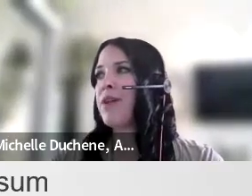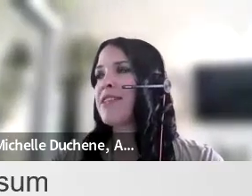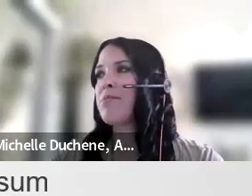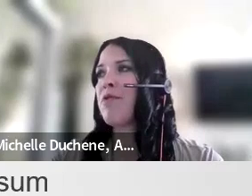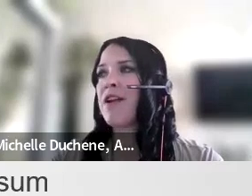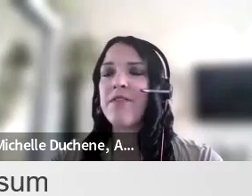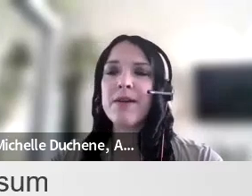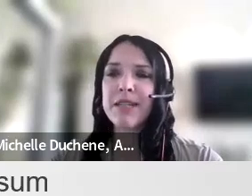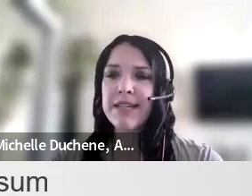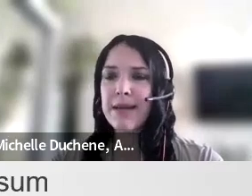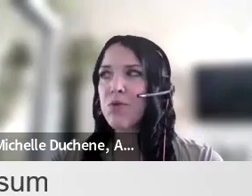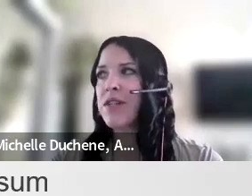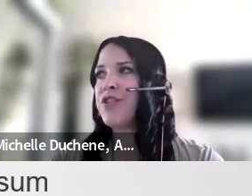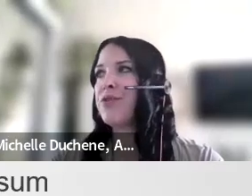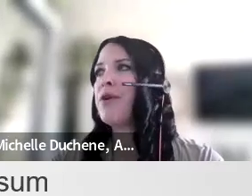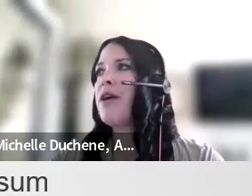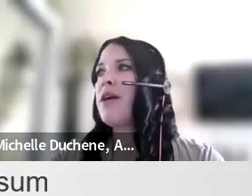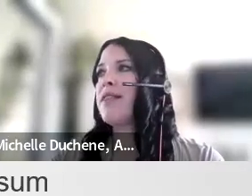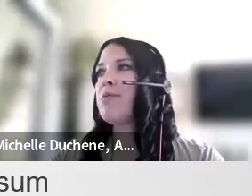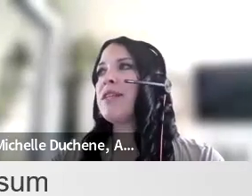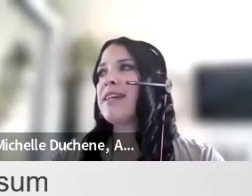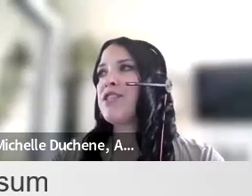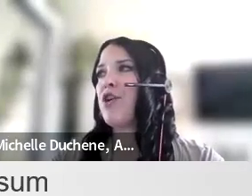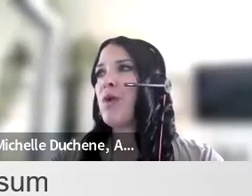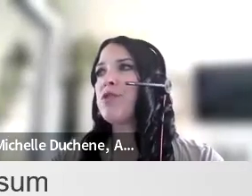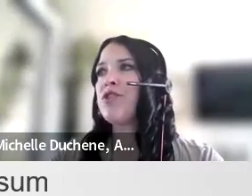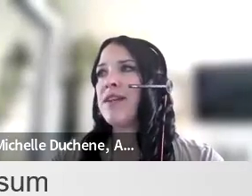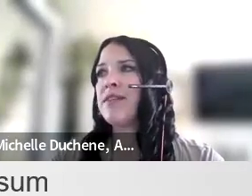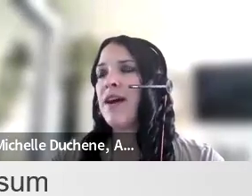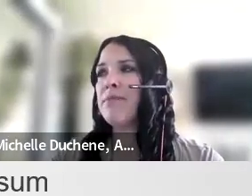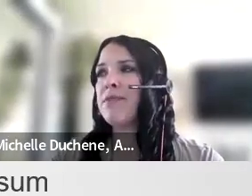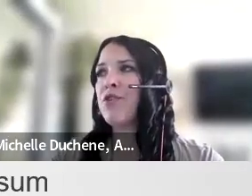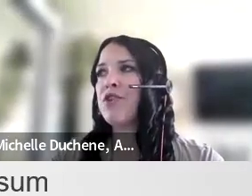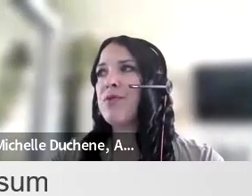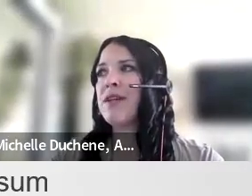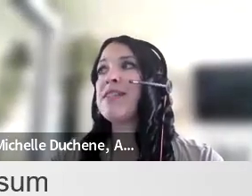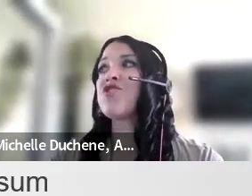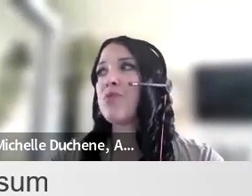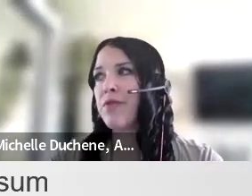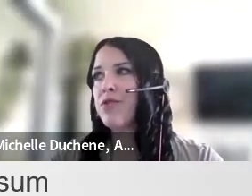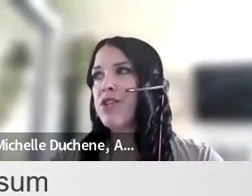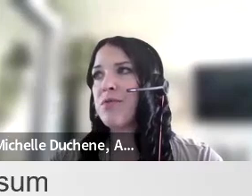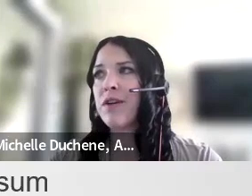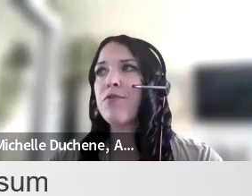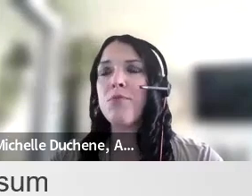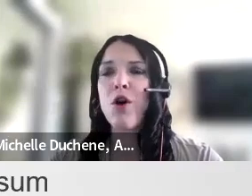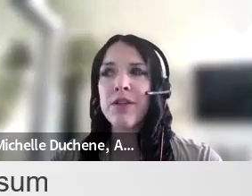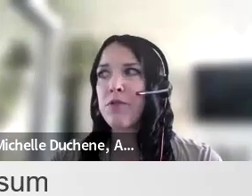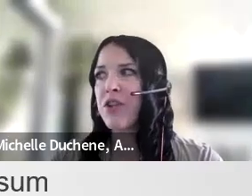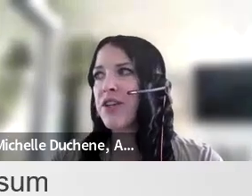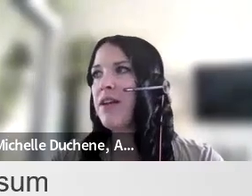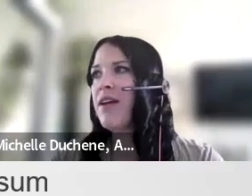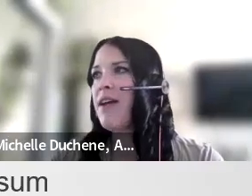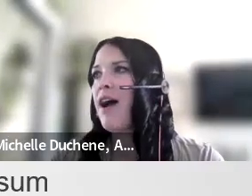and as the provider have completed steps 1 and 2, they will let us know. We will in turn do an additional review just to confirm